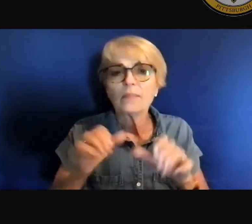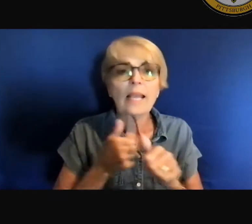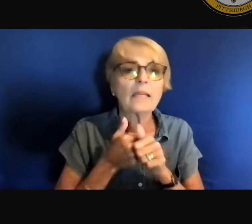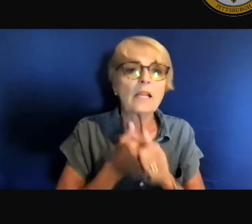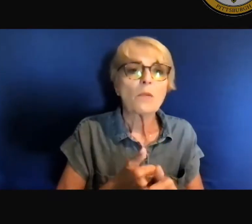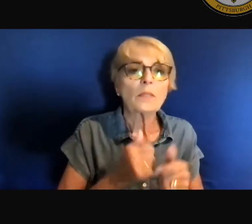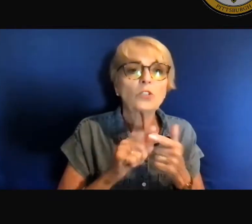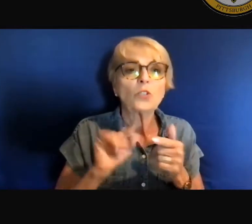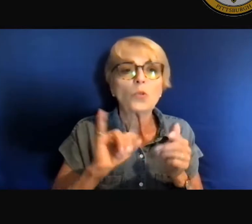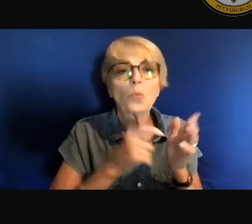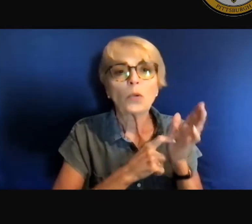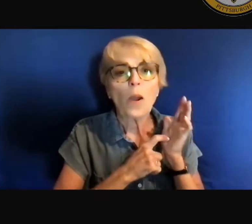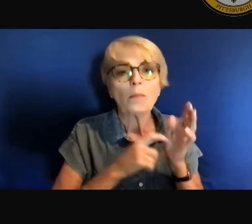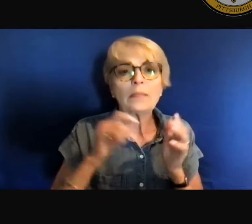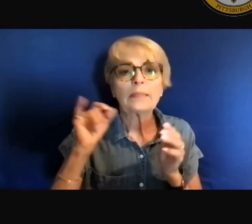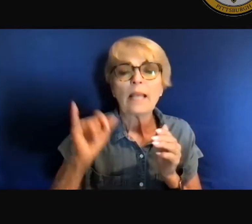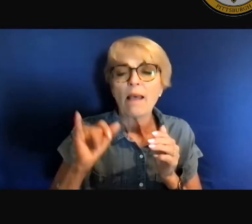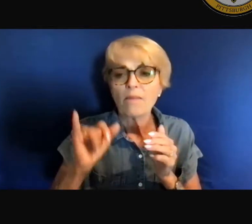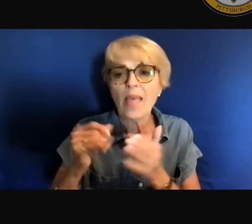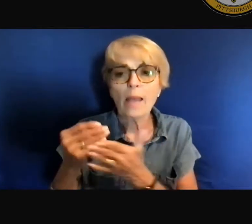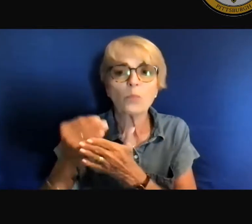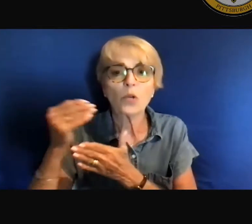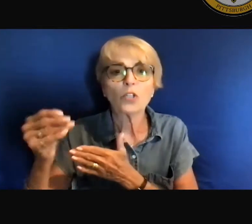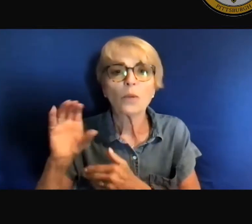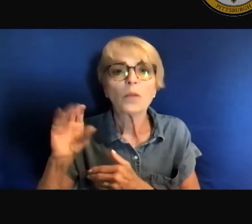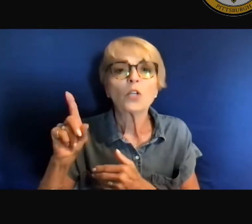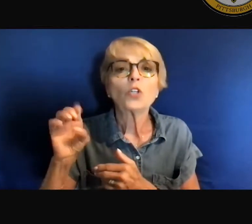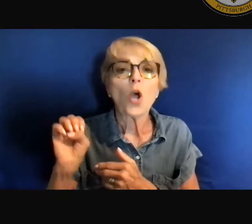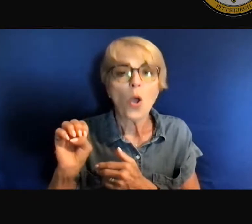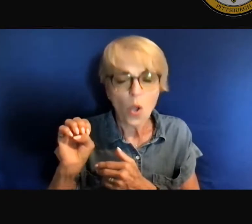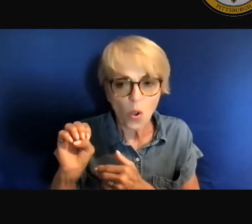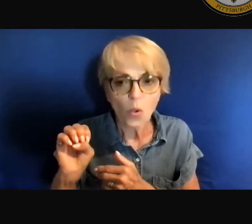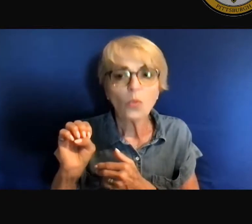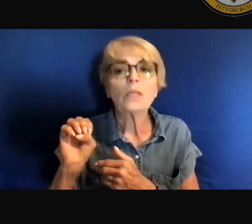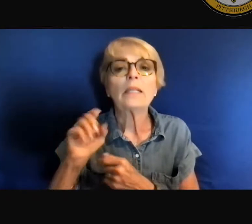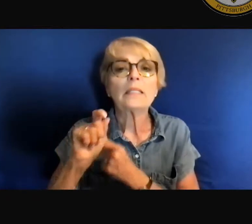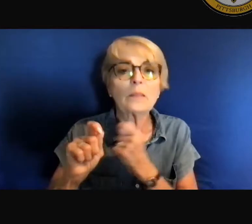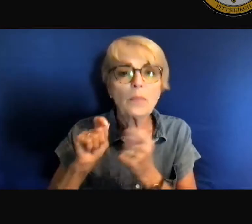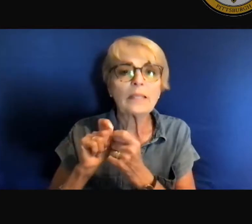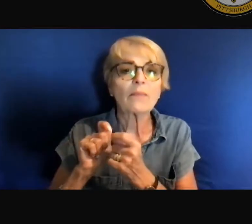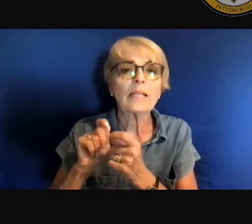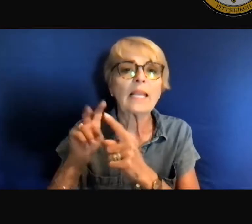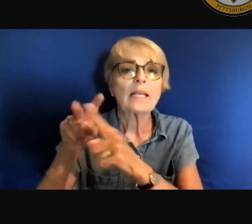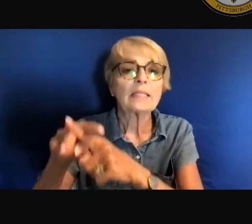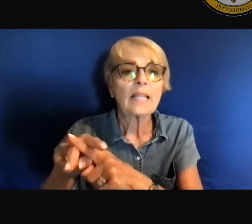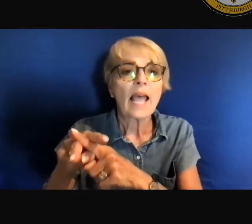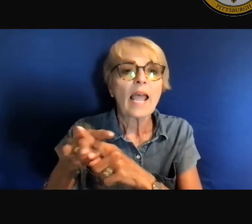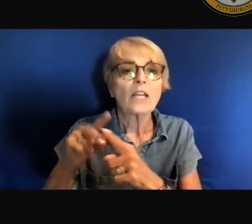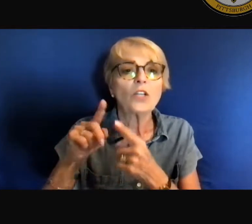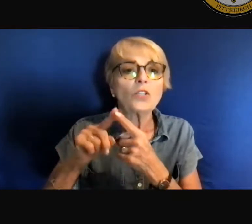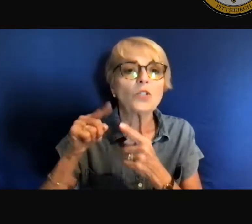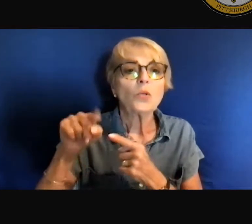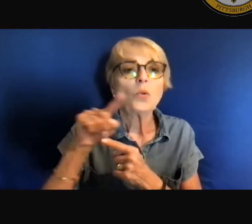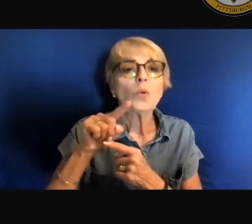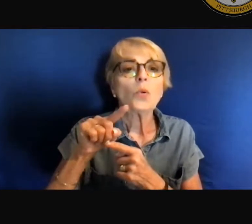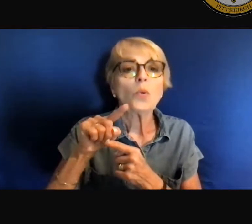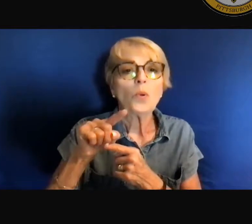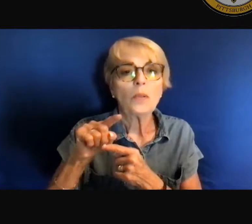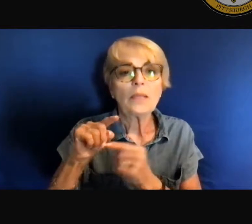of the procurement code is specifically assigned to the purview of the Equal Opportunity Review